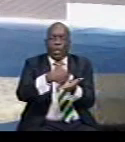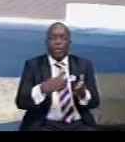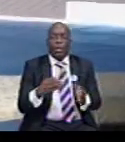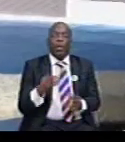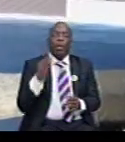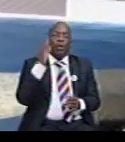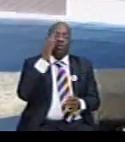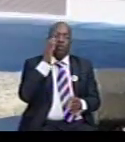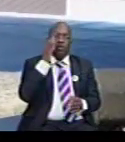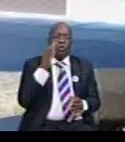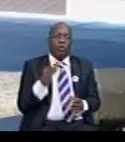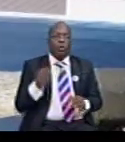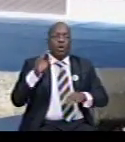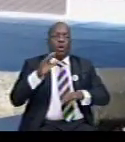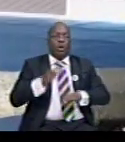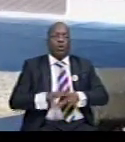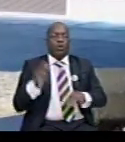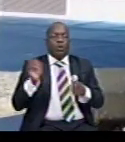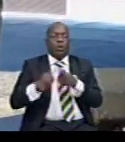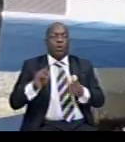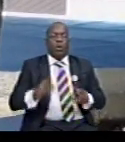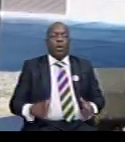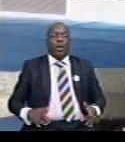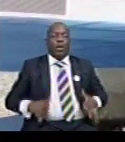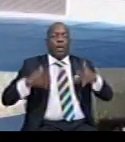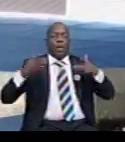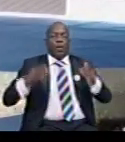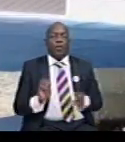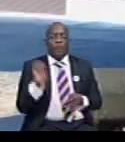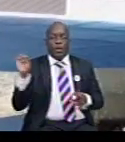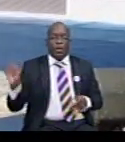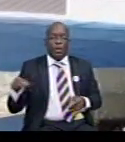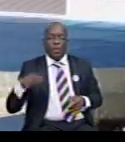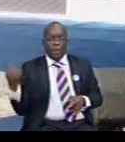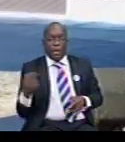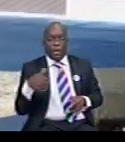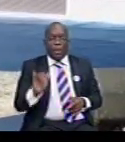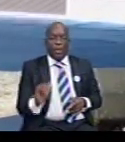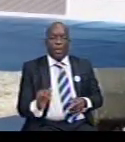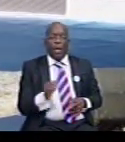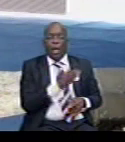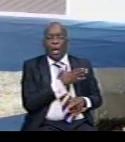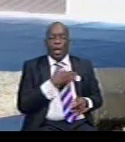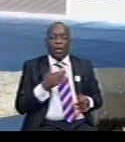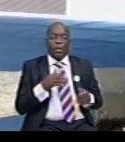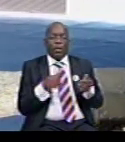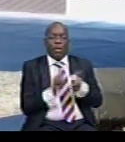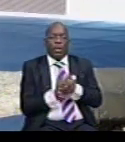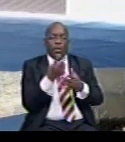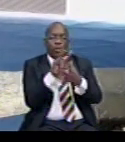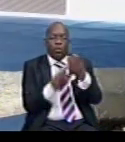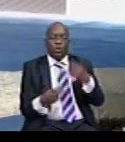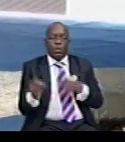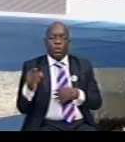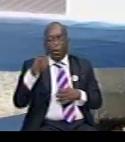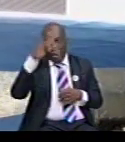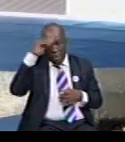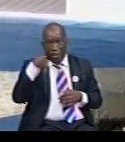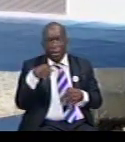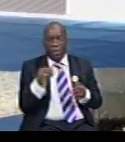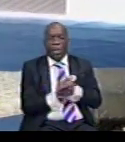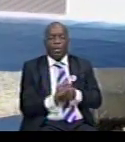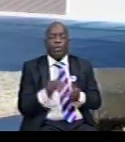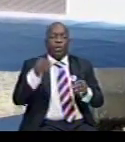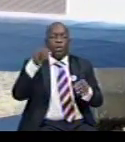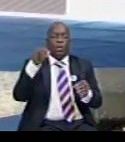life eternal. And both he that soweth and he that reapeth